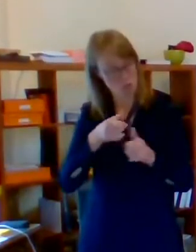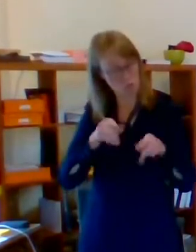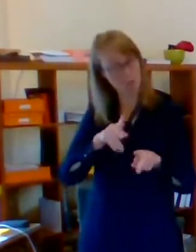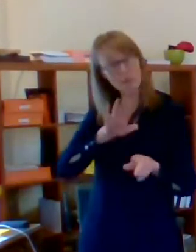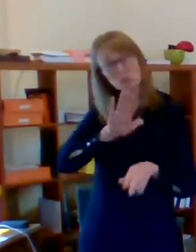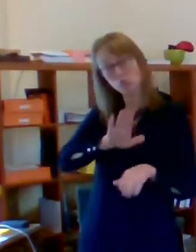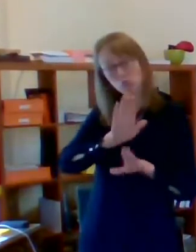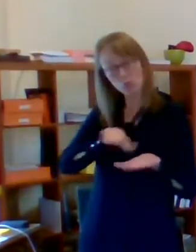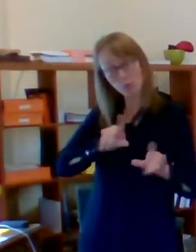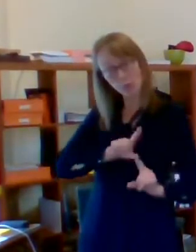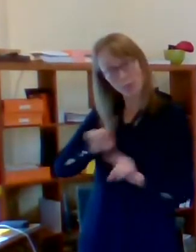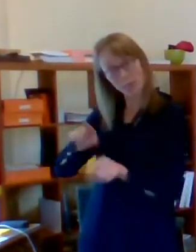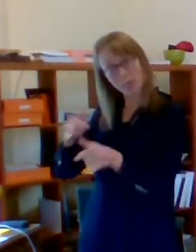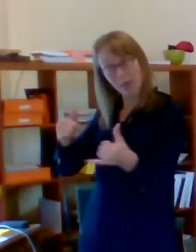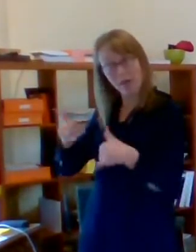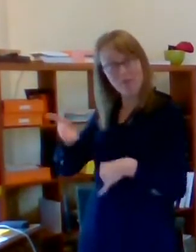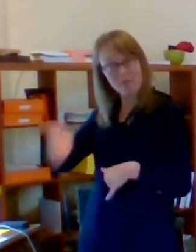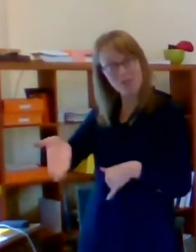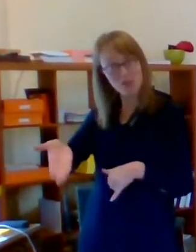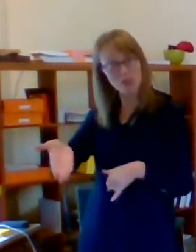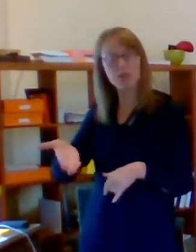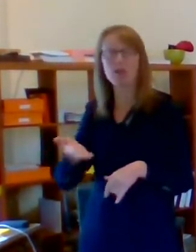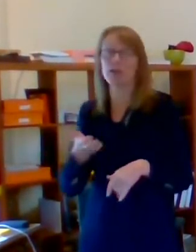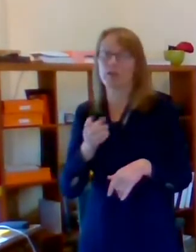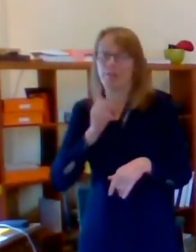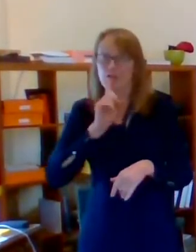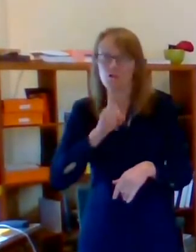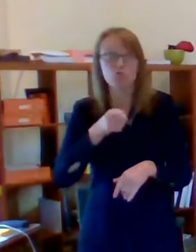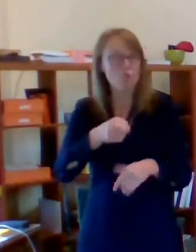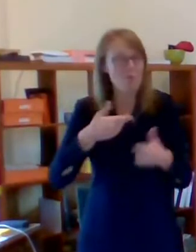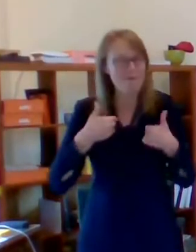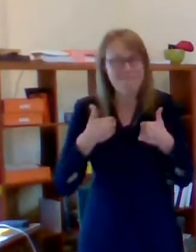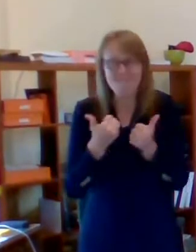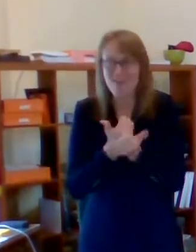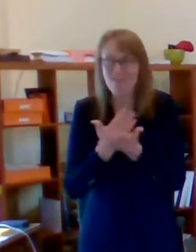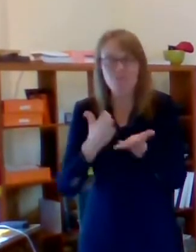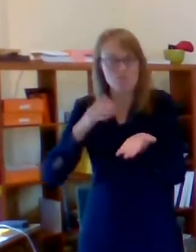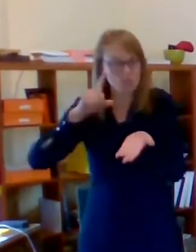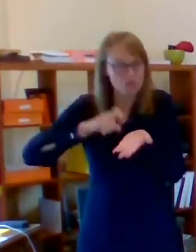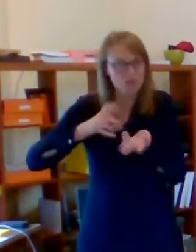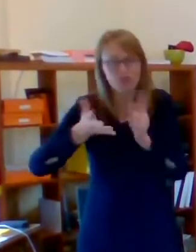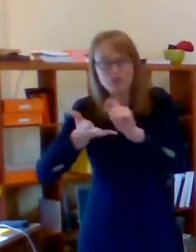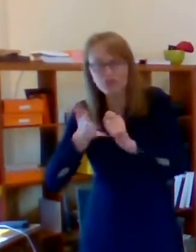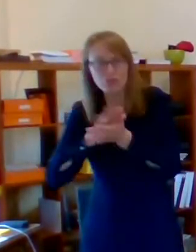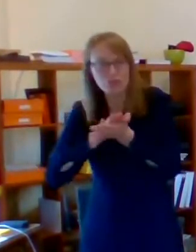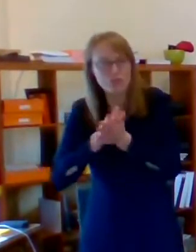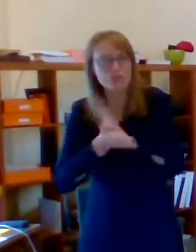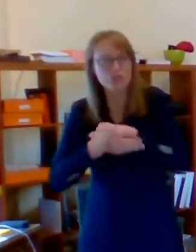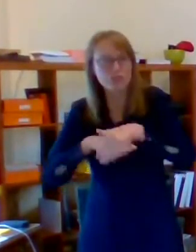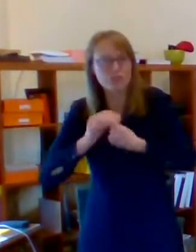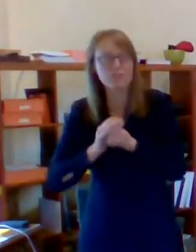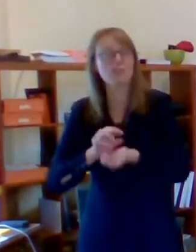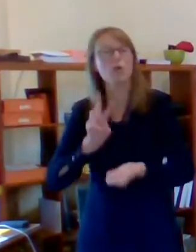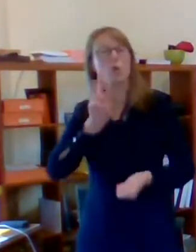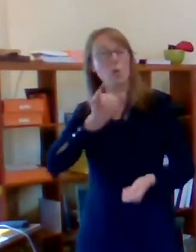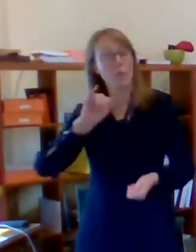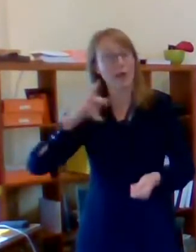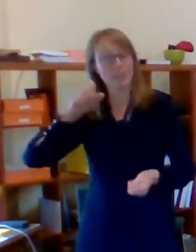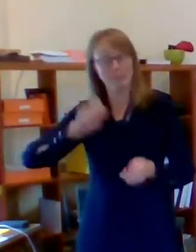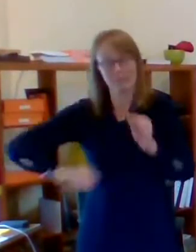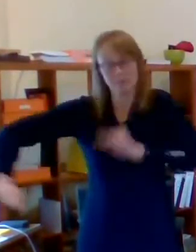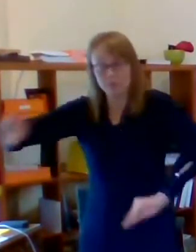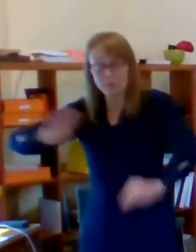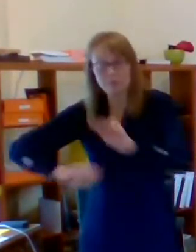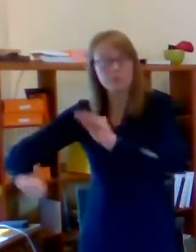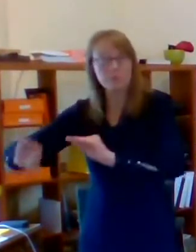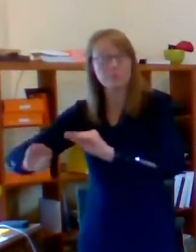can, that you have wipes, that you have hand sanitizer. Dr. Eccles actually doesn't